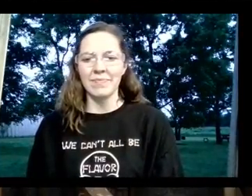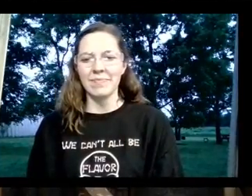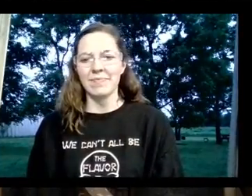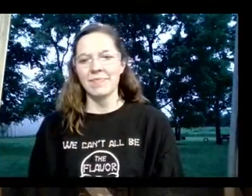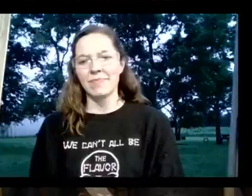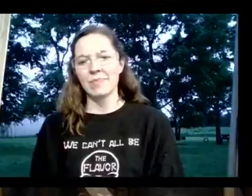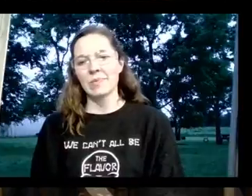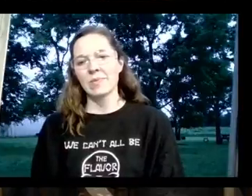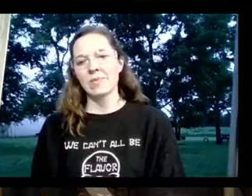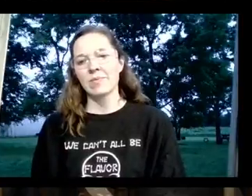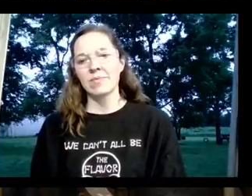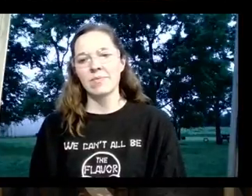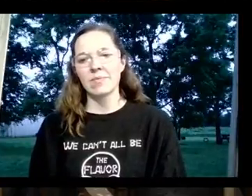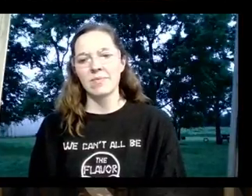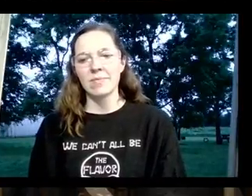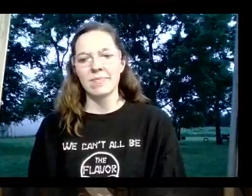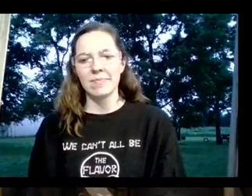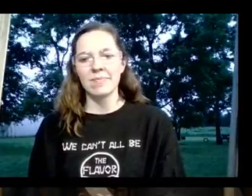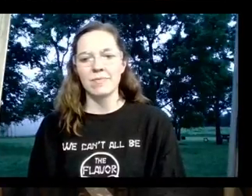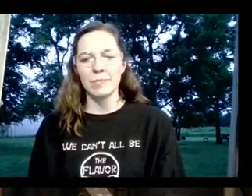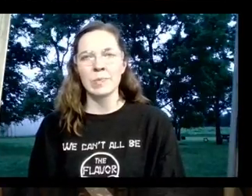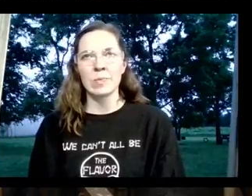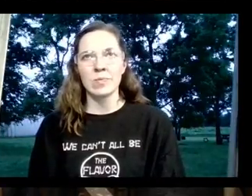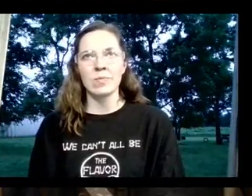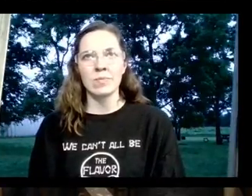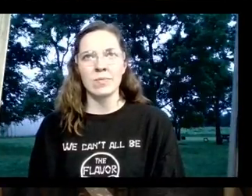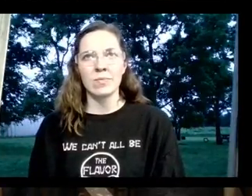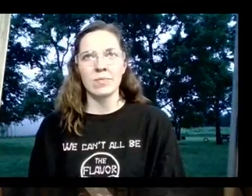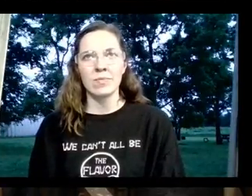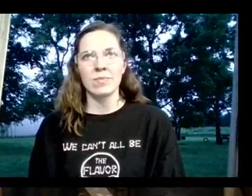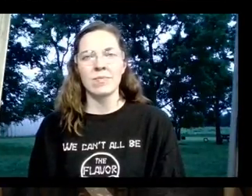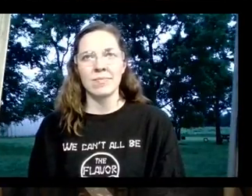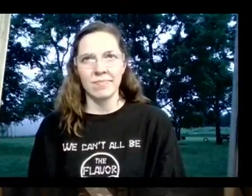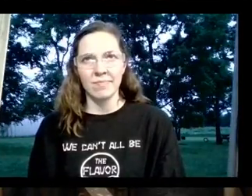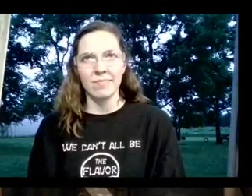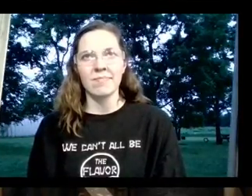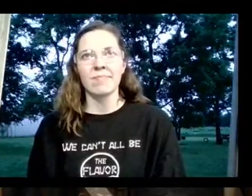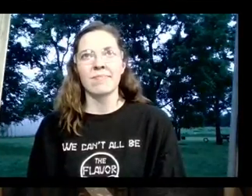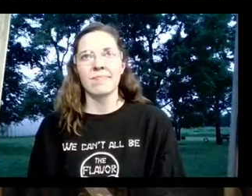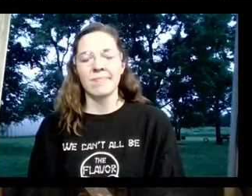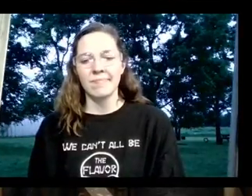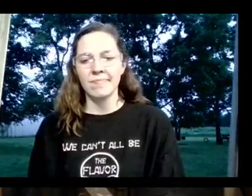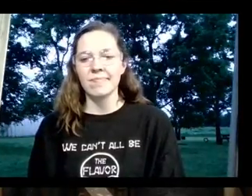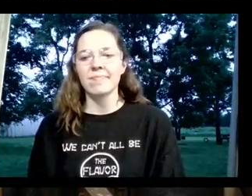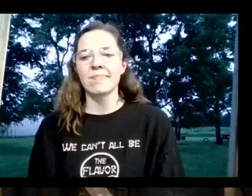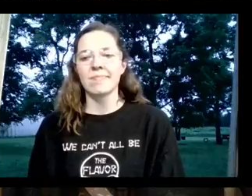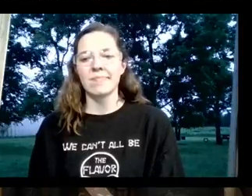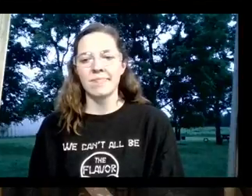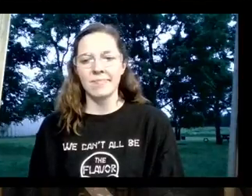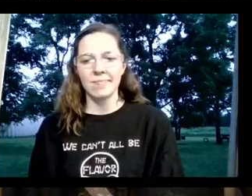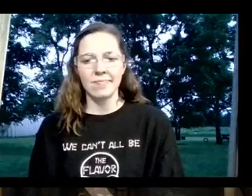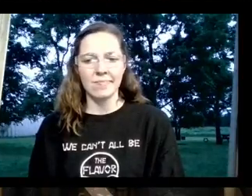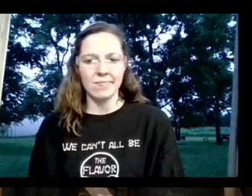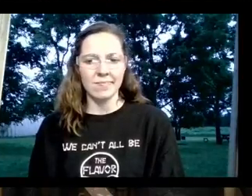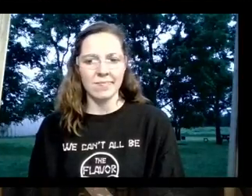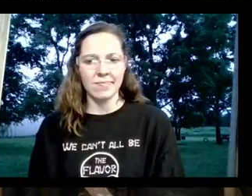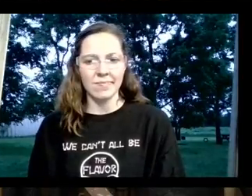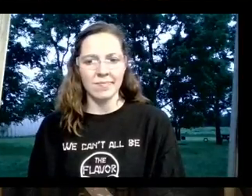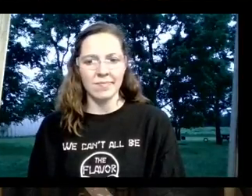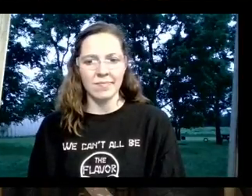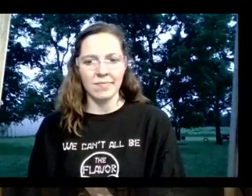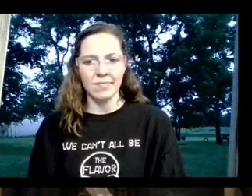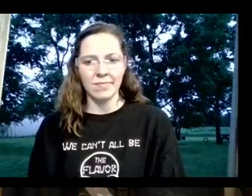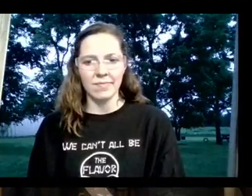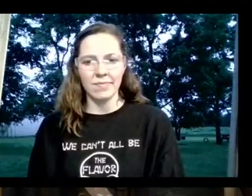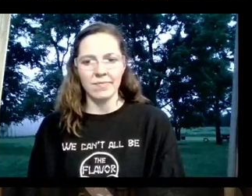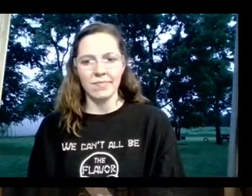only electricity but heat. Very fast to your palm of your hand. So you have to use tongs when you're working